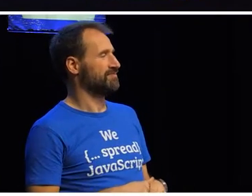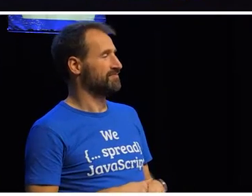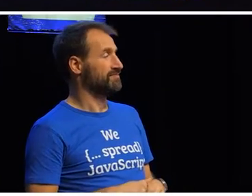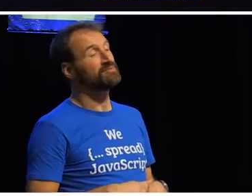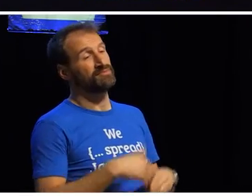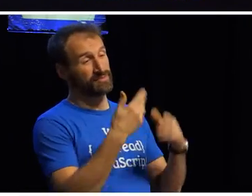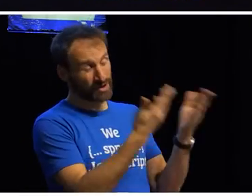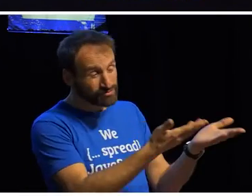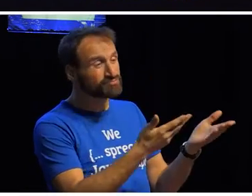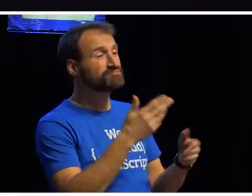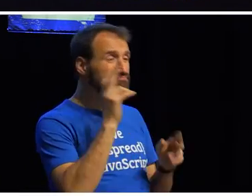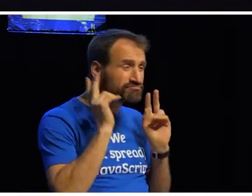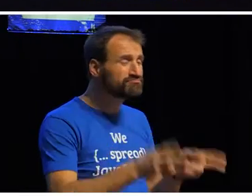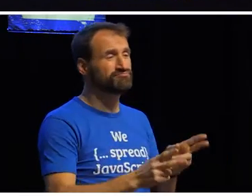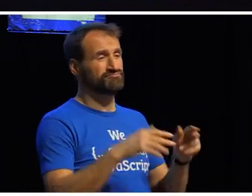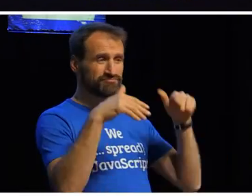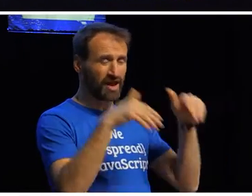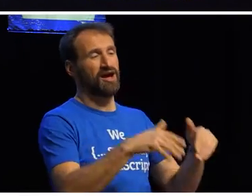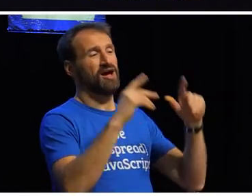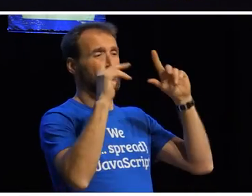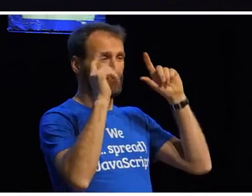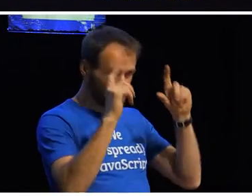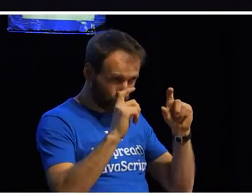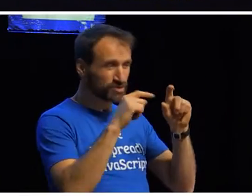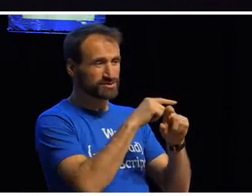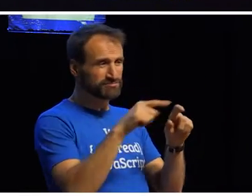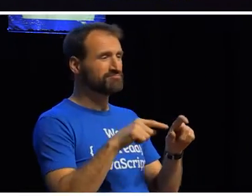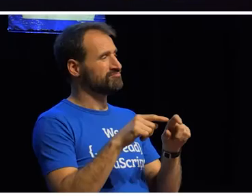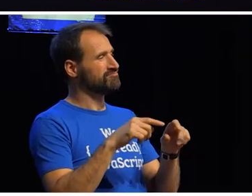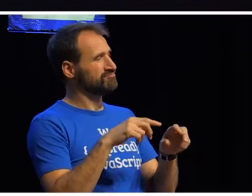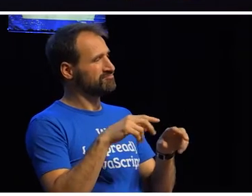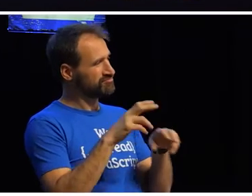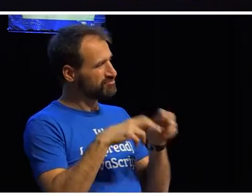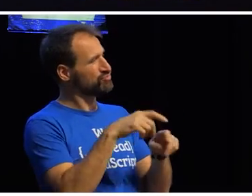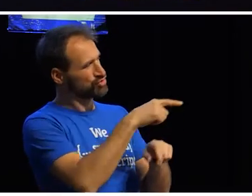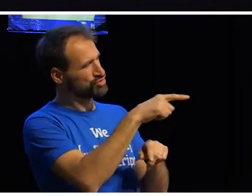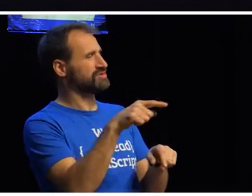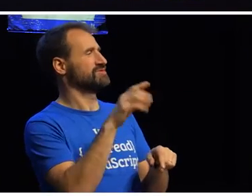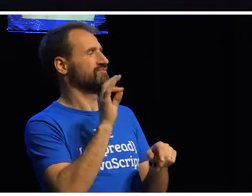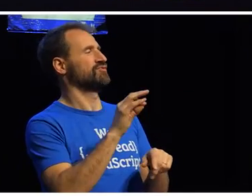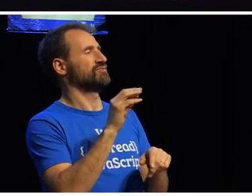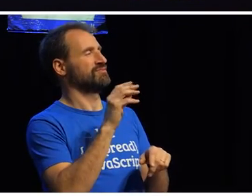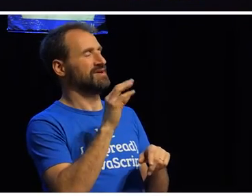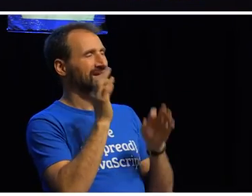So they are actual photos of cats they use to pre-train this KittyDAR.